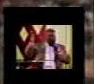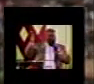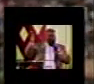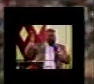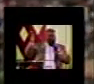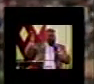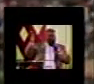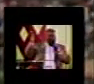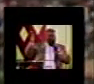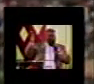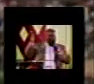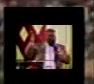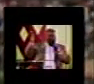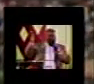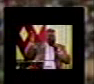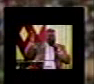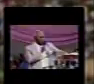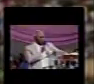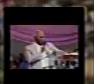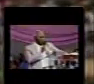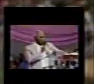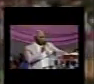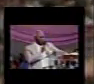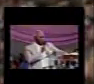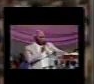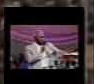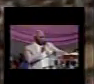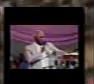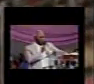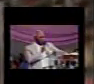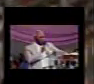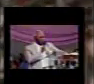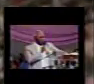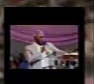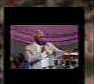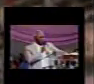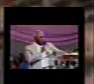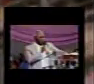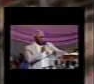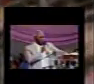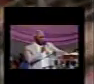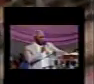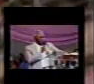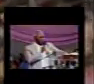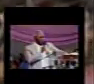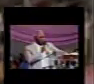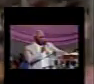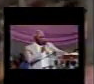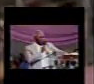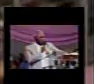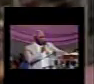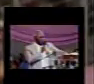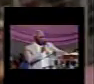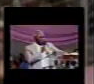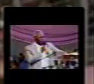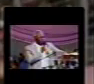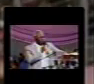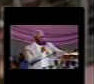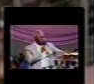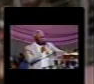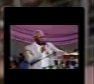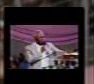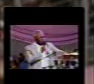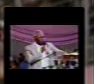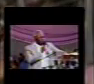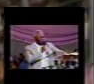the audacity for me. But the story didn't end there. He showed up on the third day like, "I'm good and you are